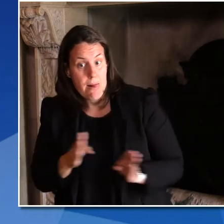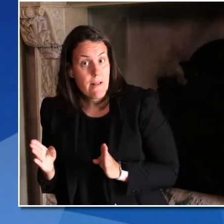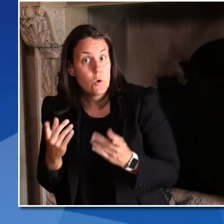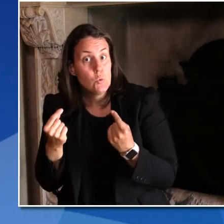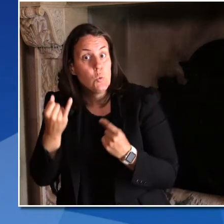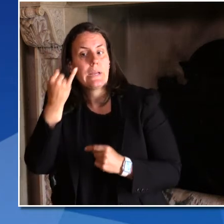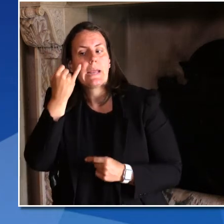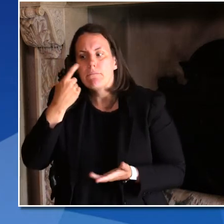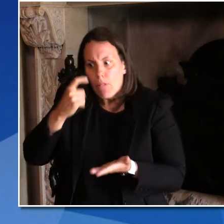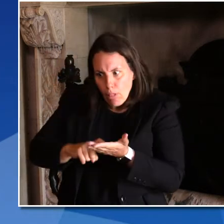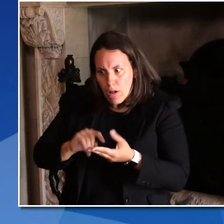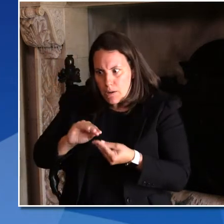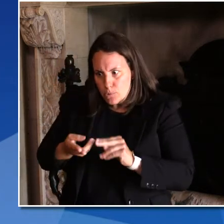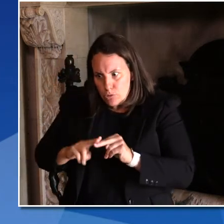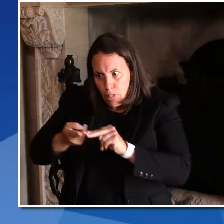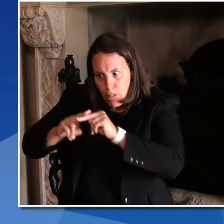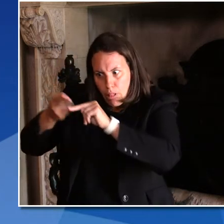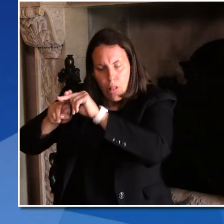here?